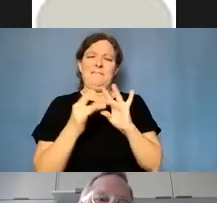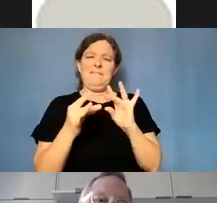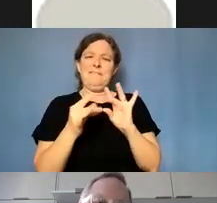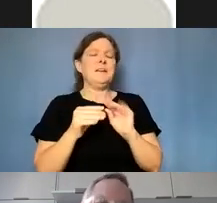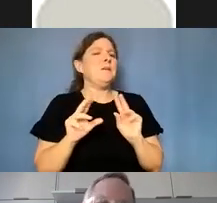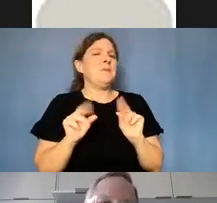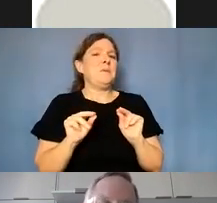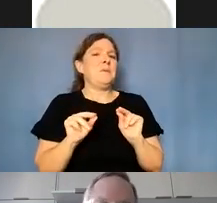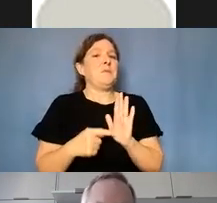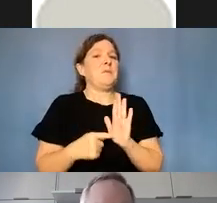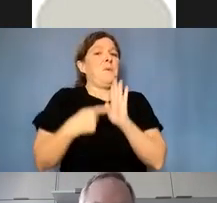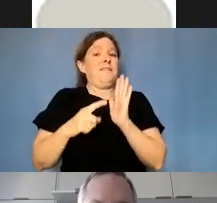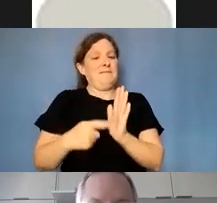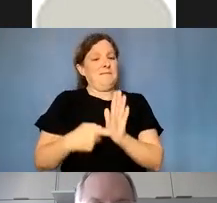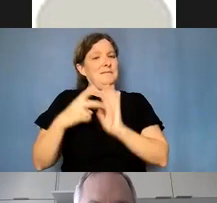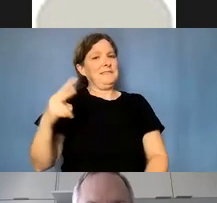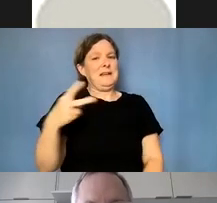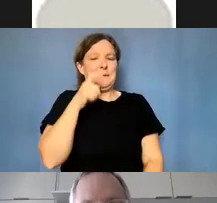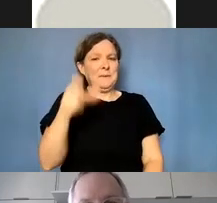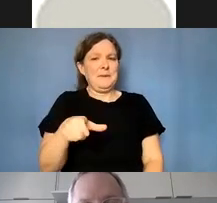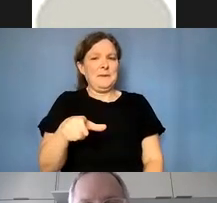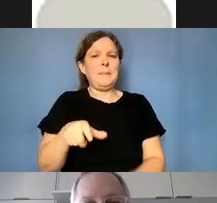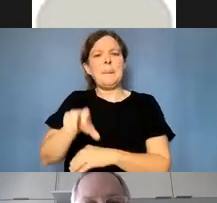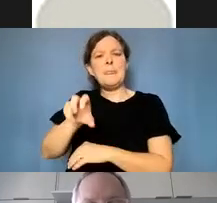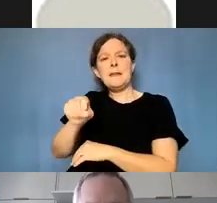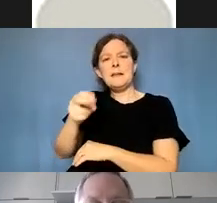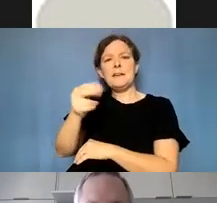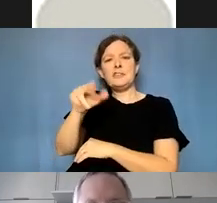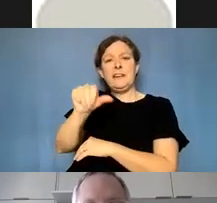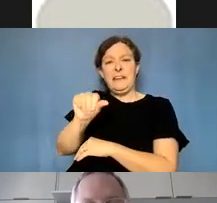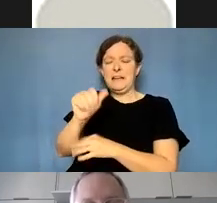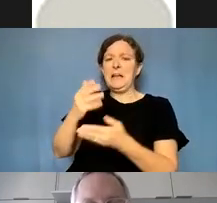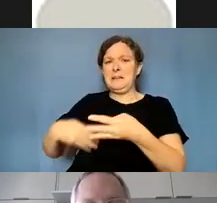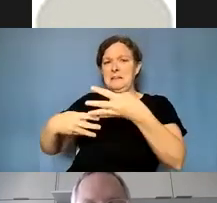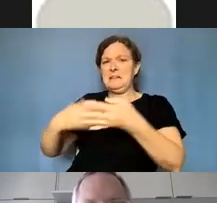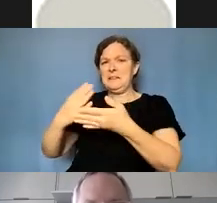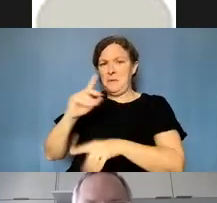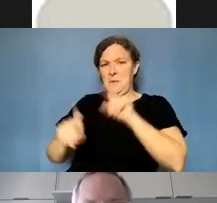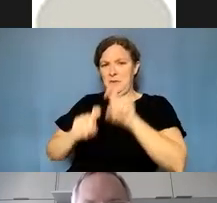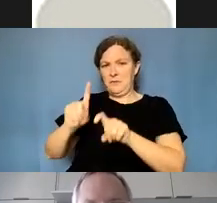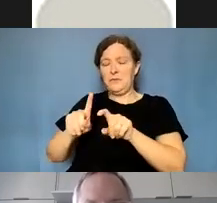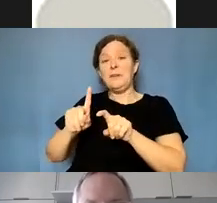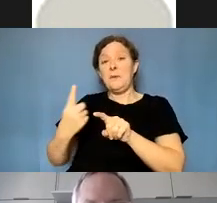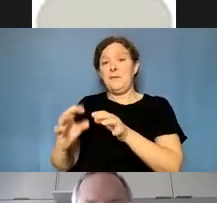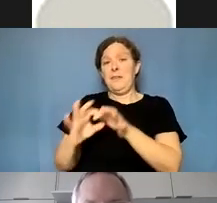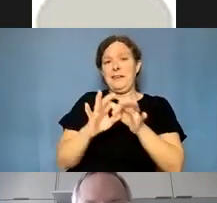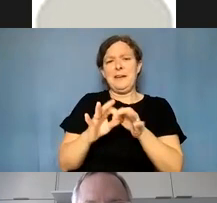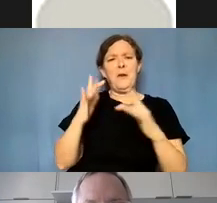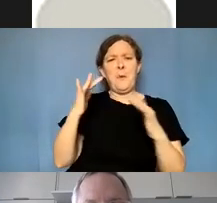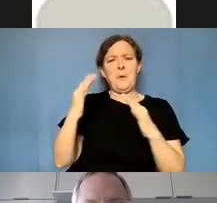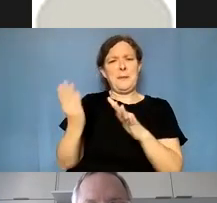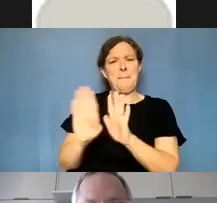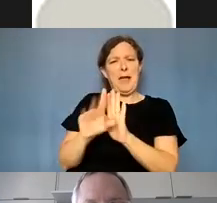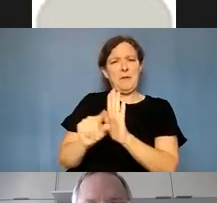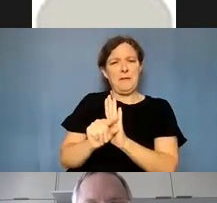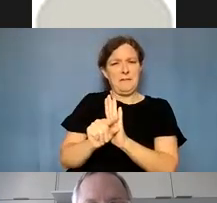doesn't require a second dose. Okay, we've got a few more questions, Geoff. One is actually pertaining to the noise in the background. Is there